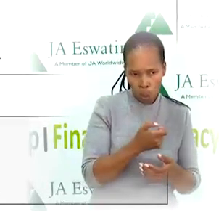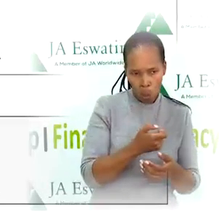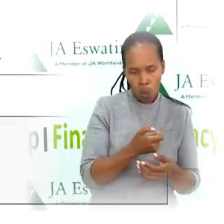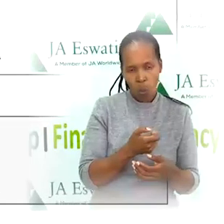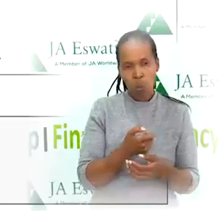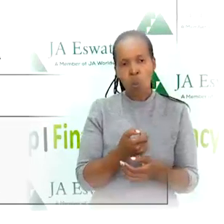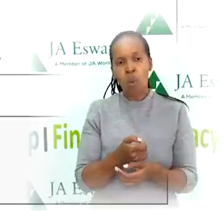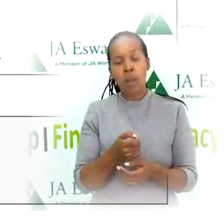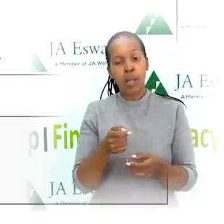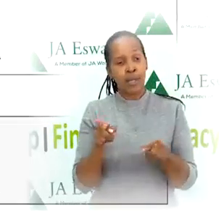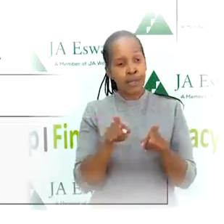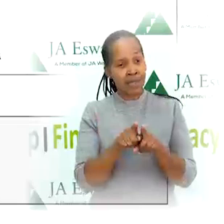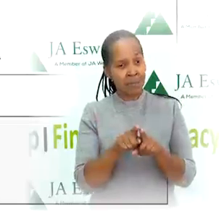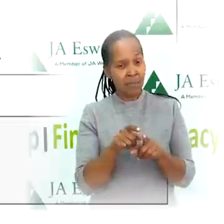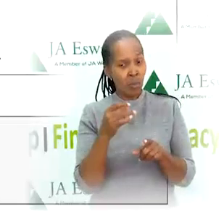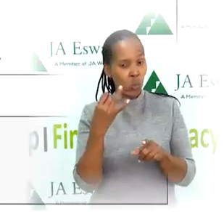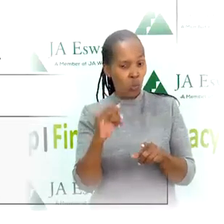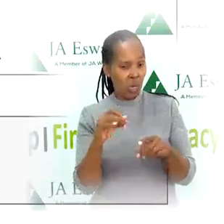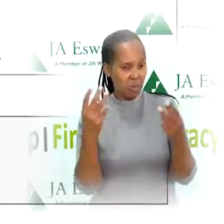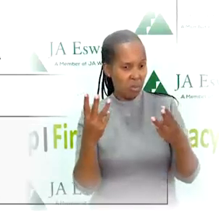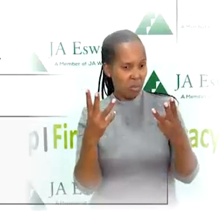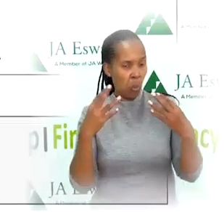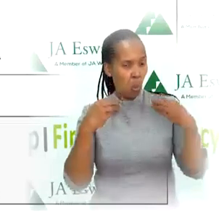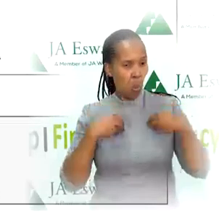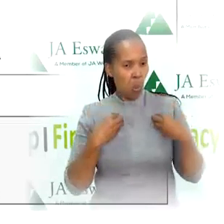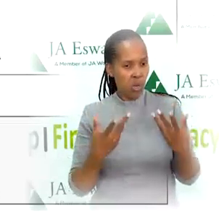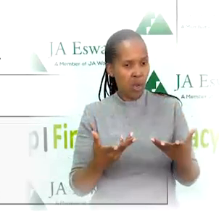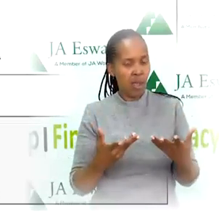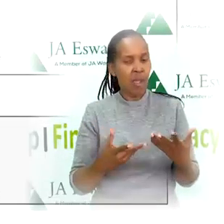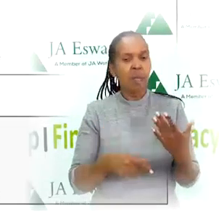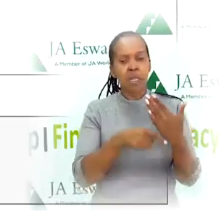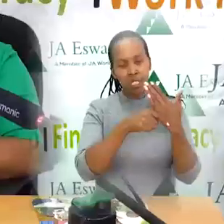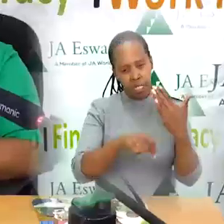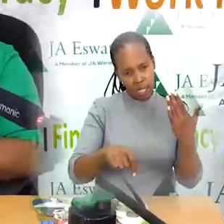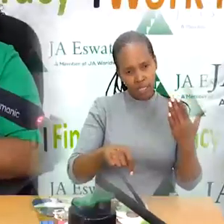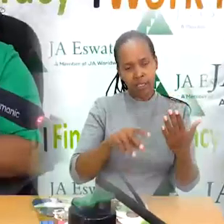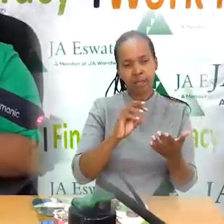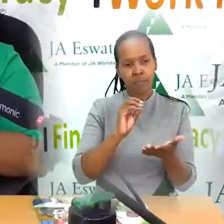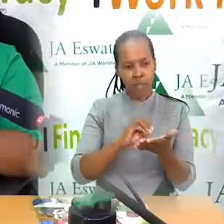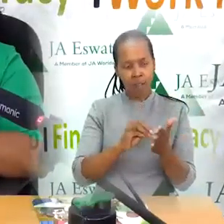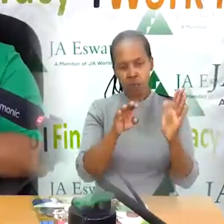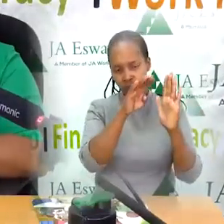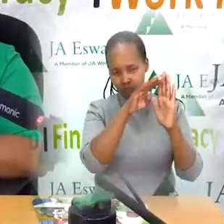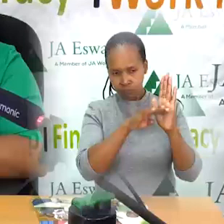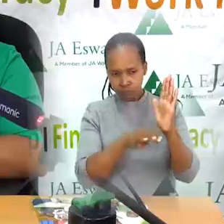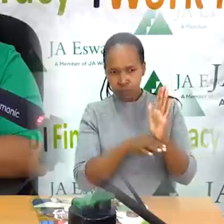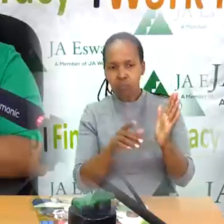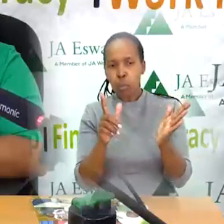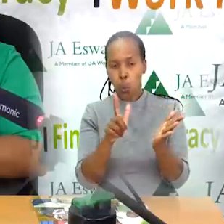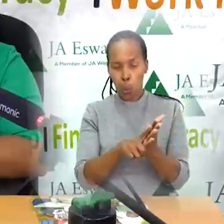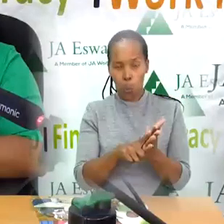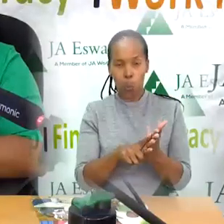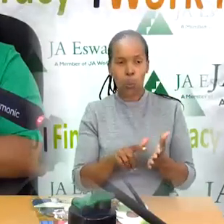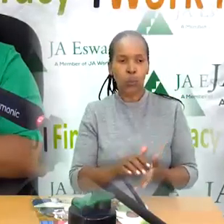and it's also taxed in line with nationally set guidelines and regulations. And then we have a sole